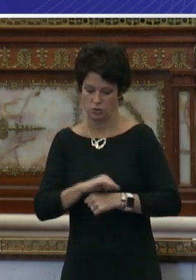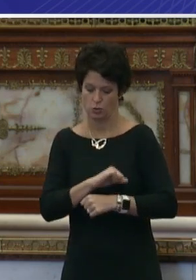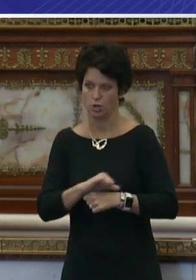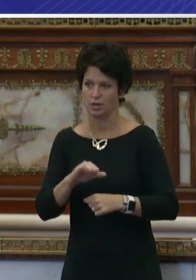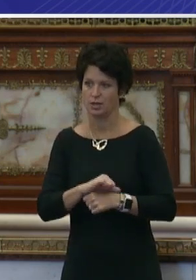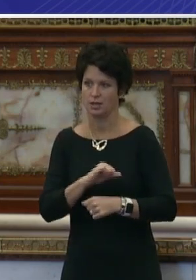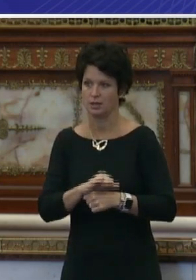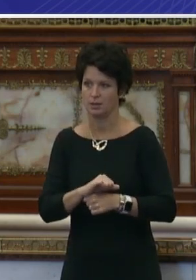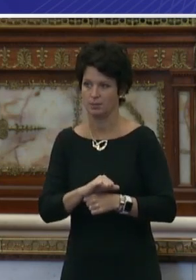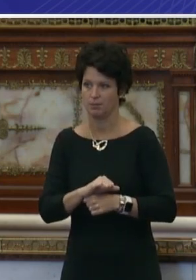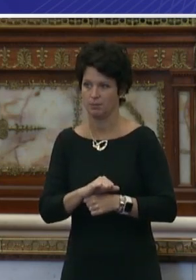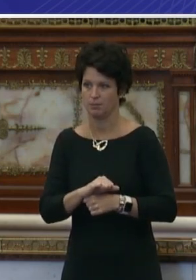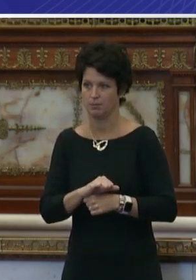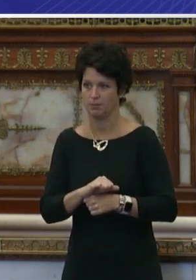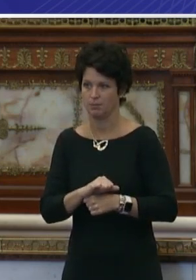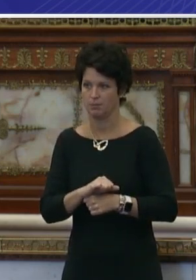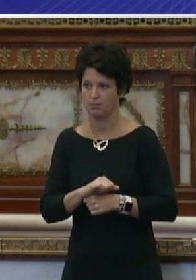pandemic. Did you drop off?